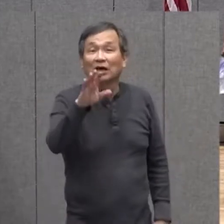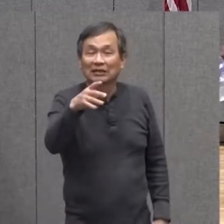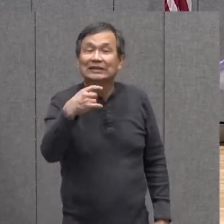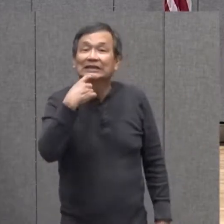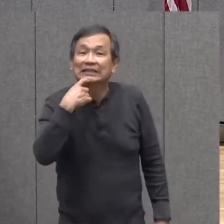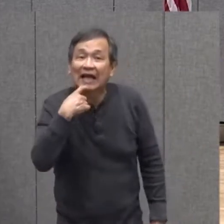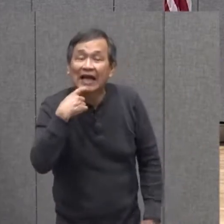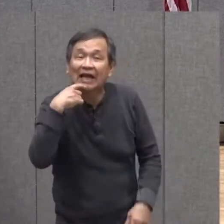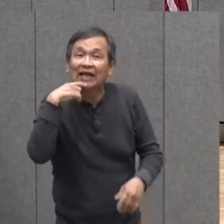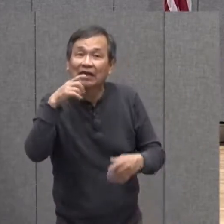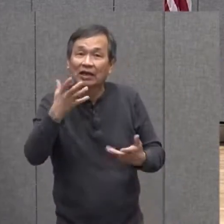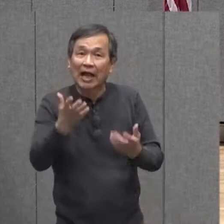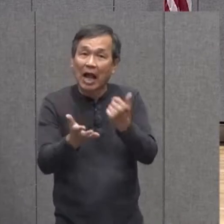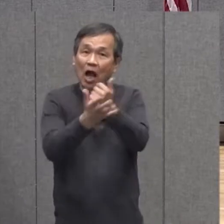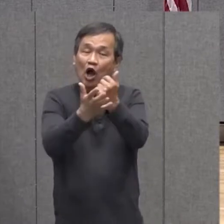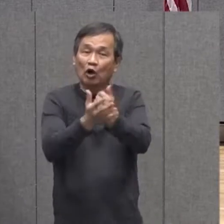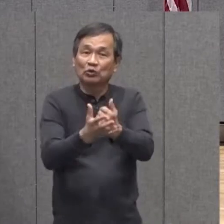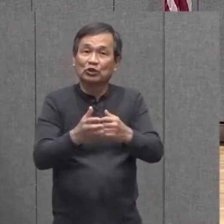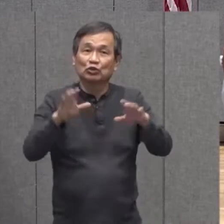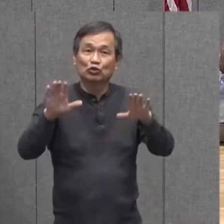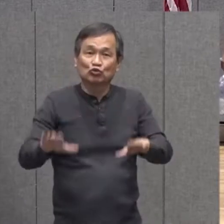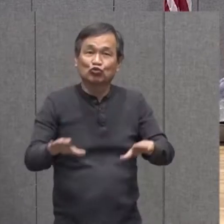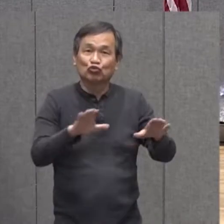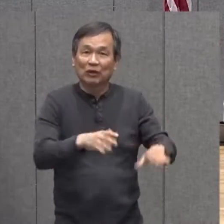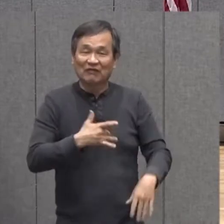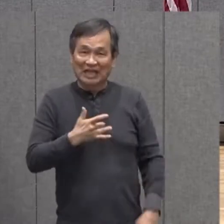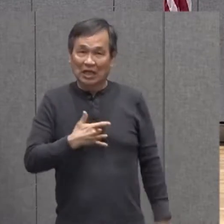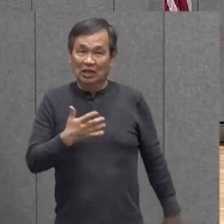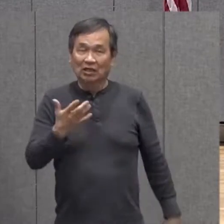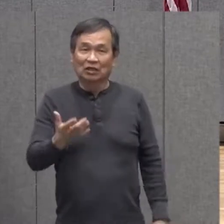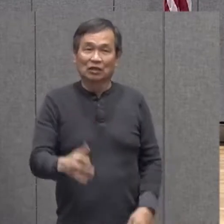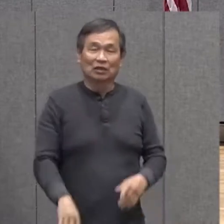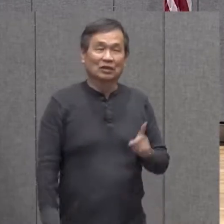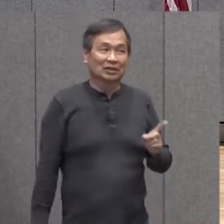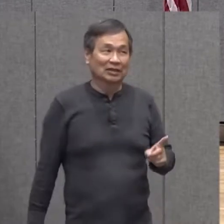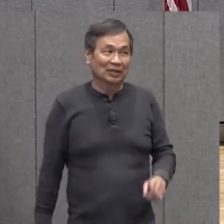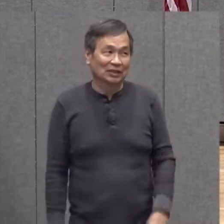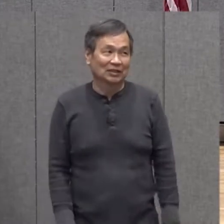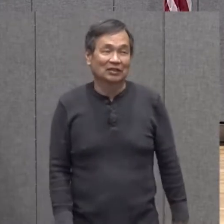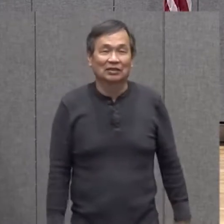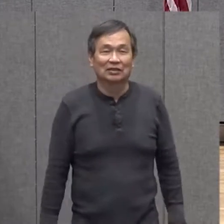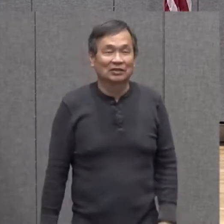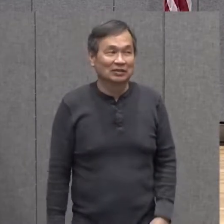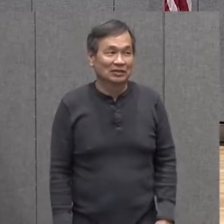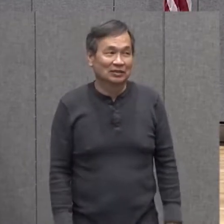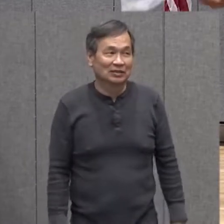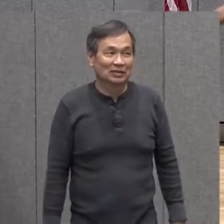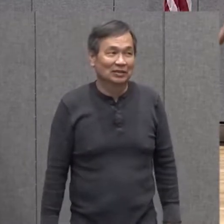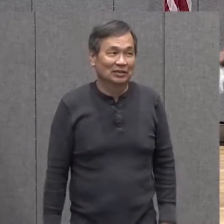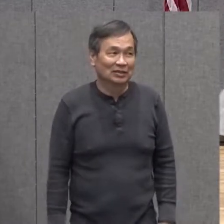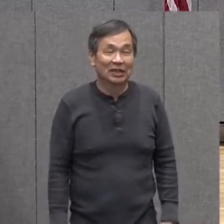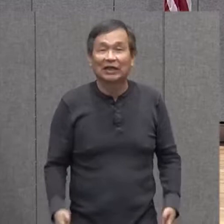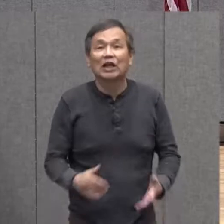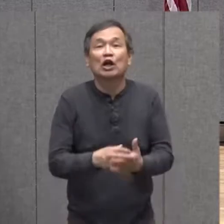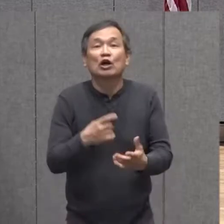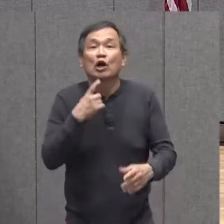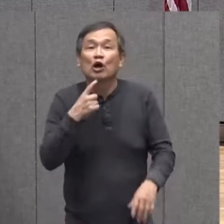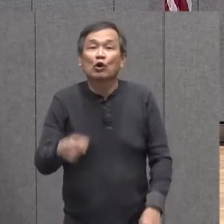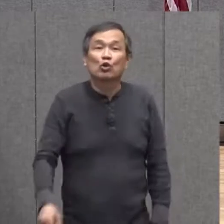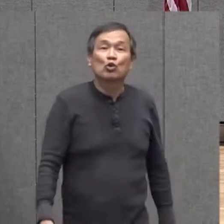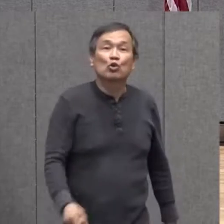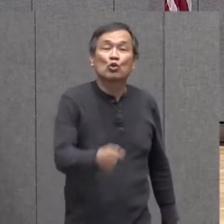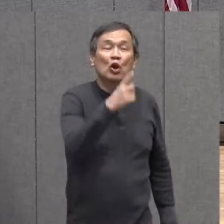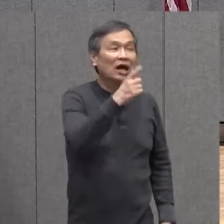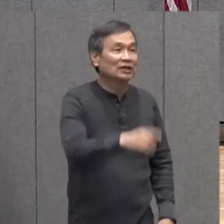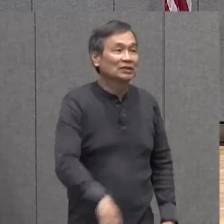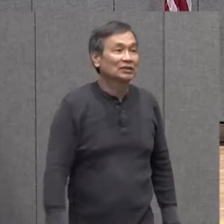that when you do it. It helps you Y get the quiero que movement digas down. esas palabras. Cross, cross, catch, catch. I like